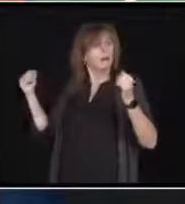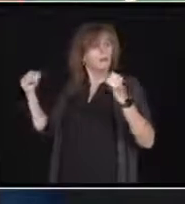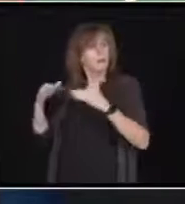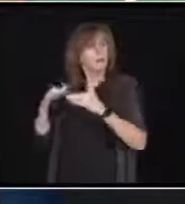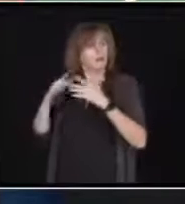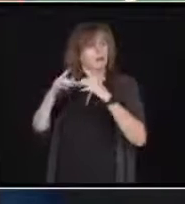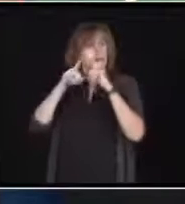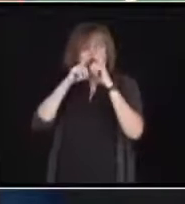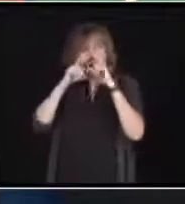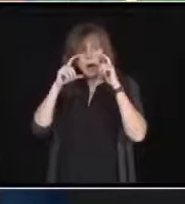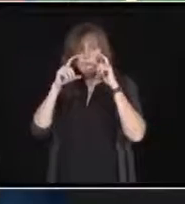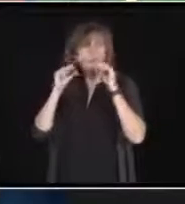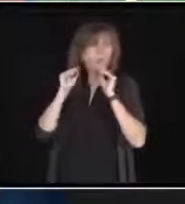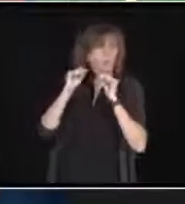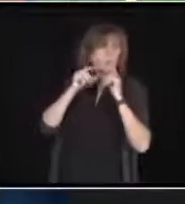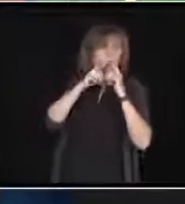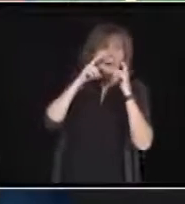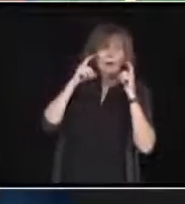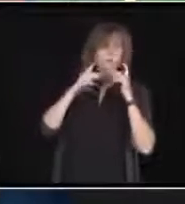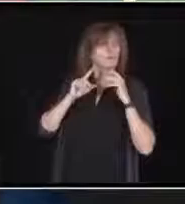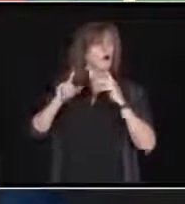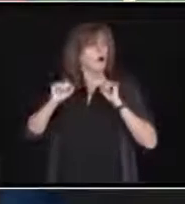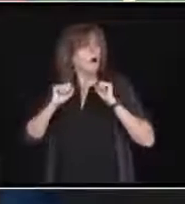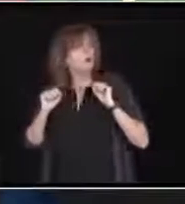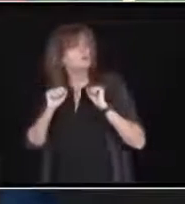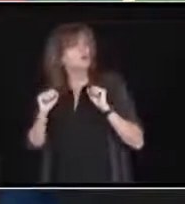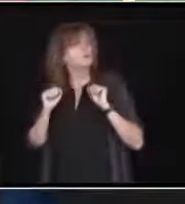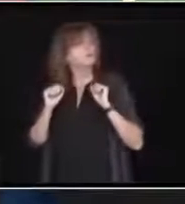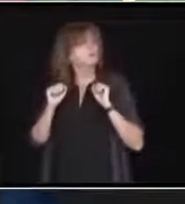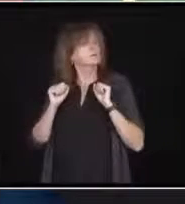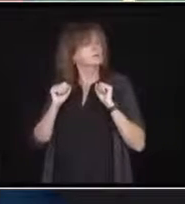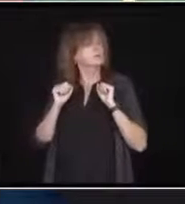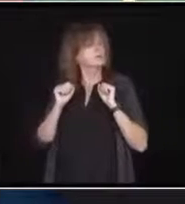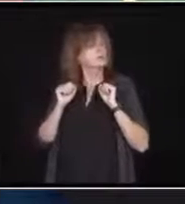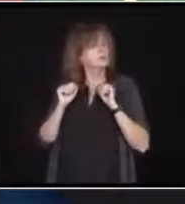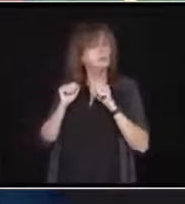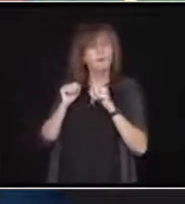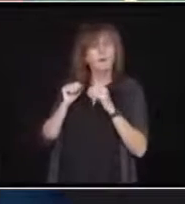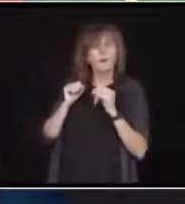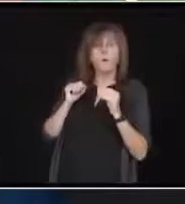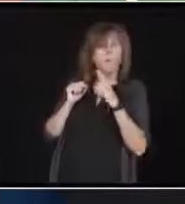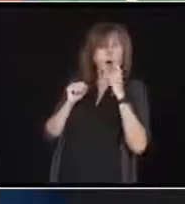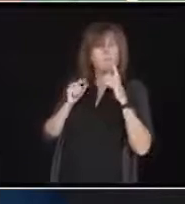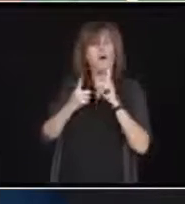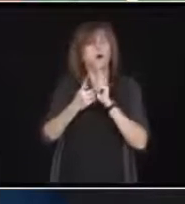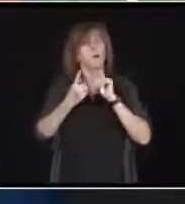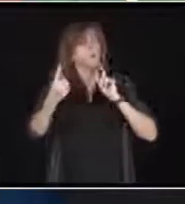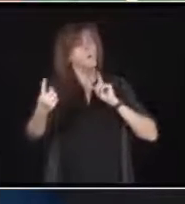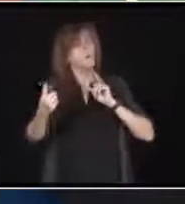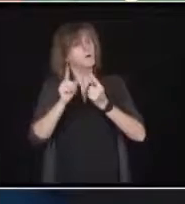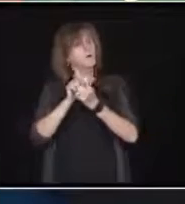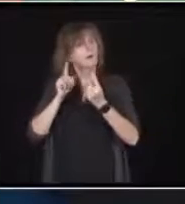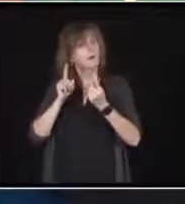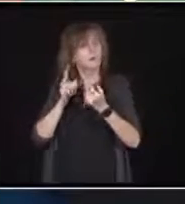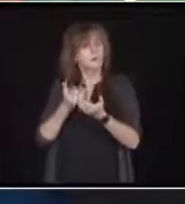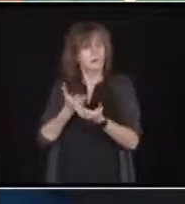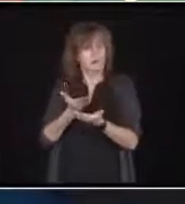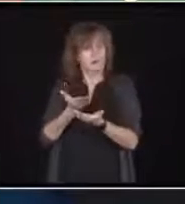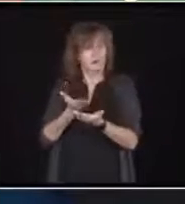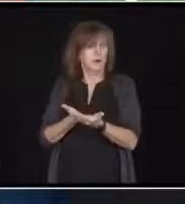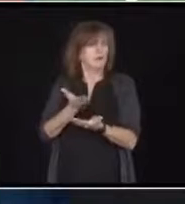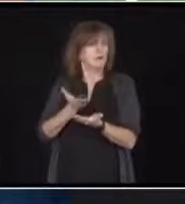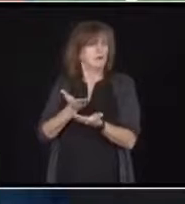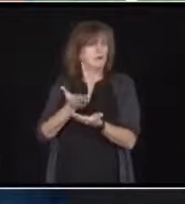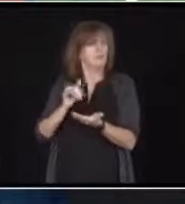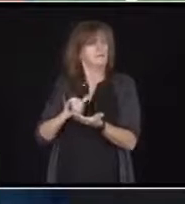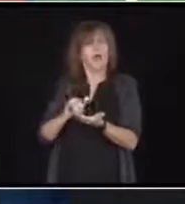mask. If they're exercising, probably not, but they're keeping space. But there's still evidence that that is the kind of facility where